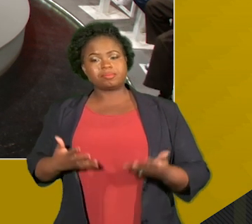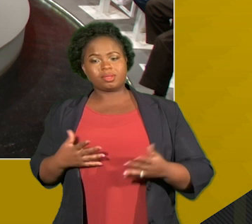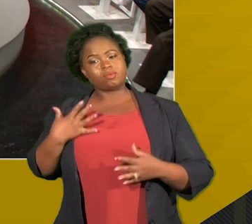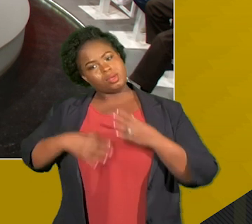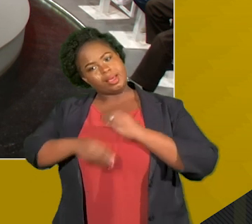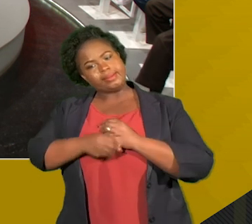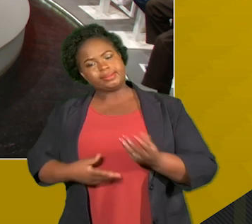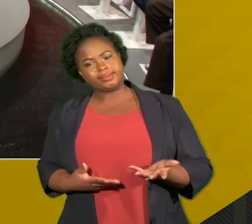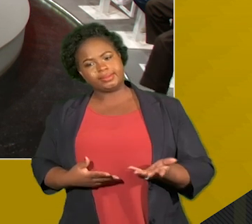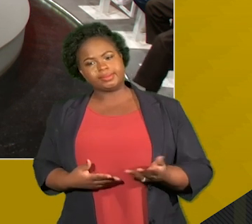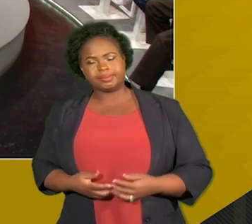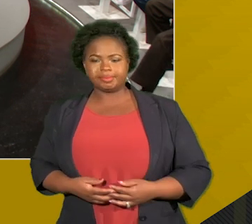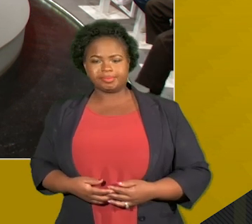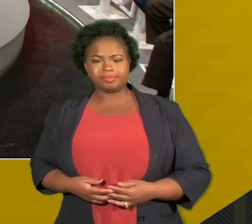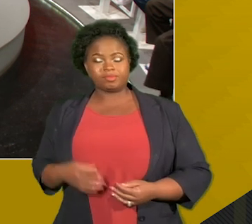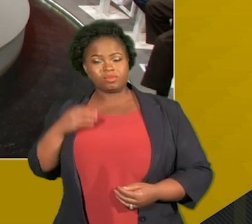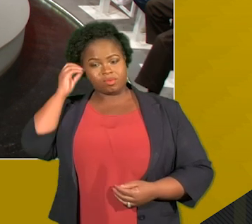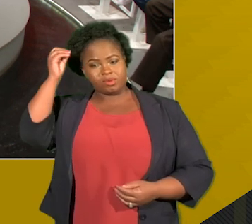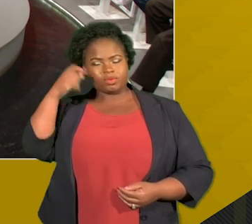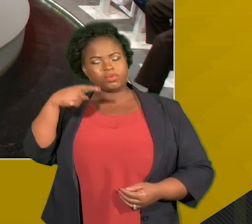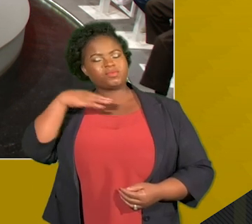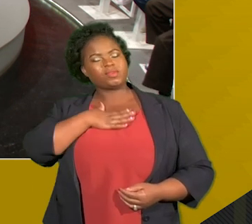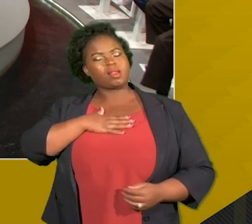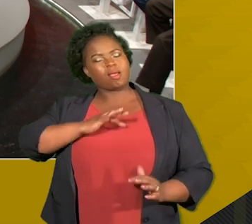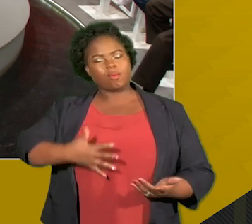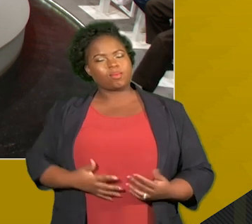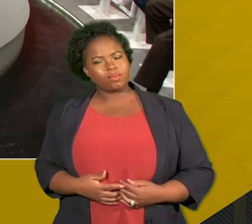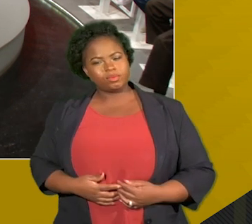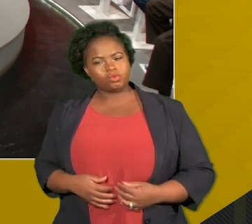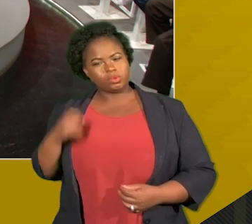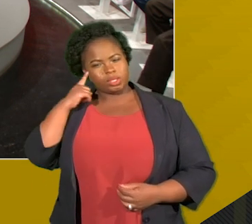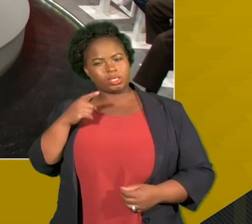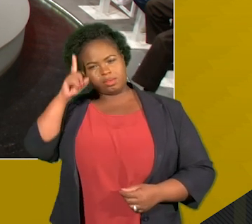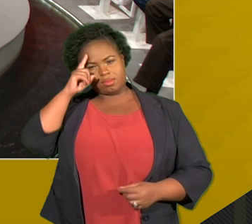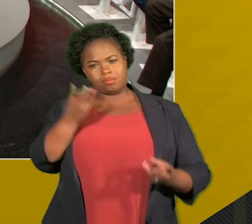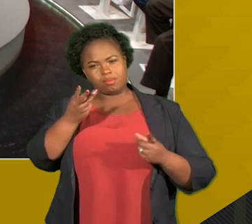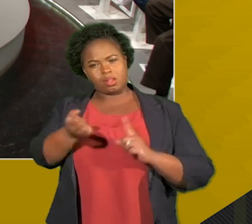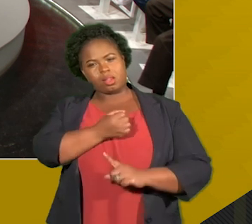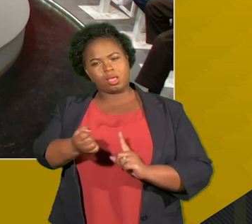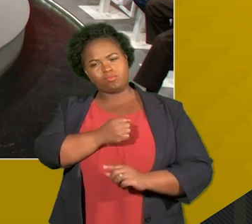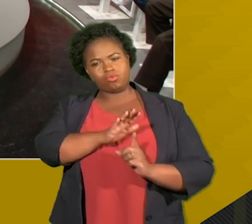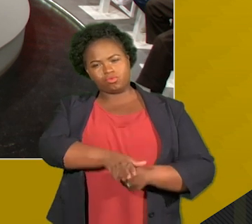perhaps you can tell us from your opinion, how do you feel? I mean, is there exploitation in galleries?